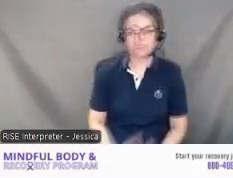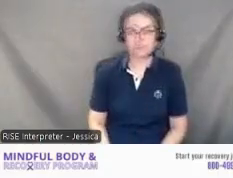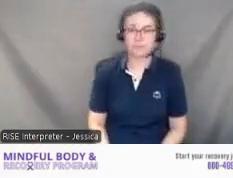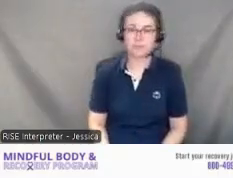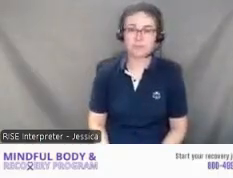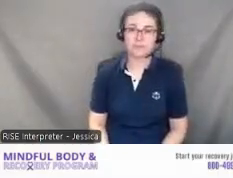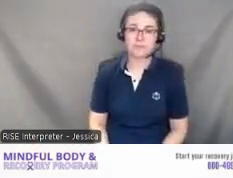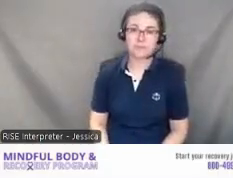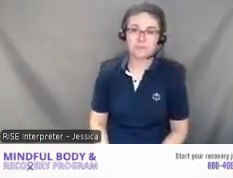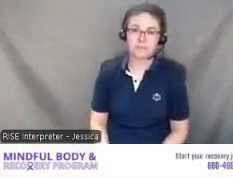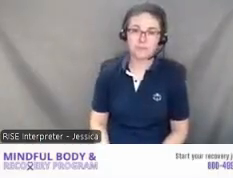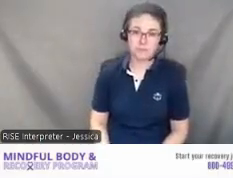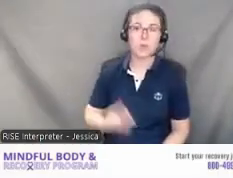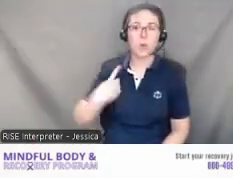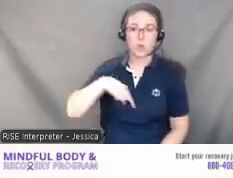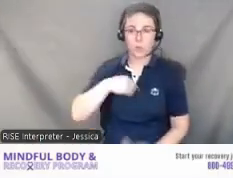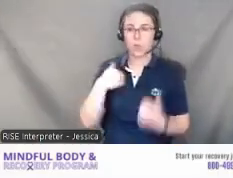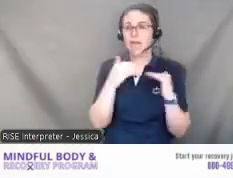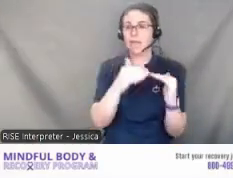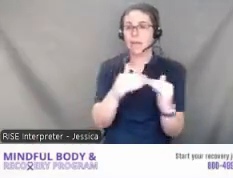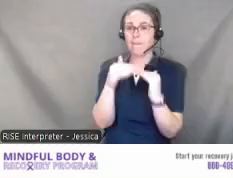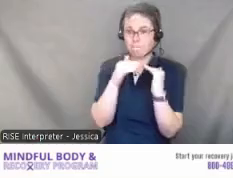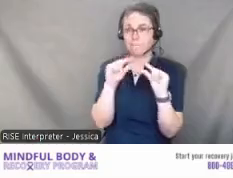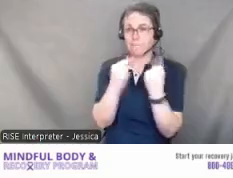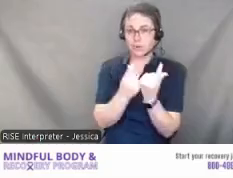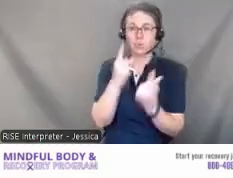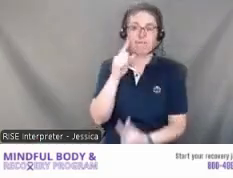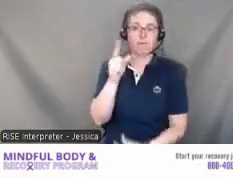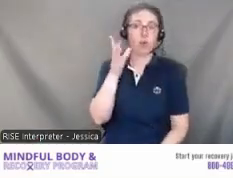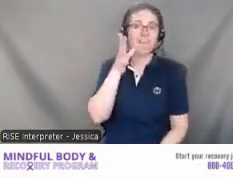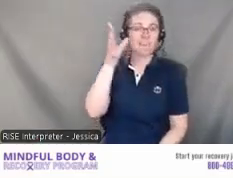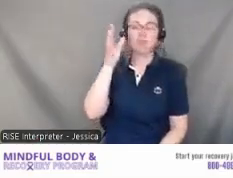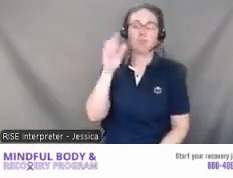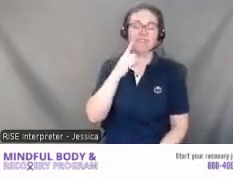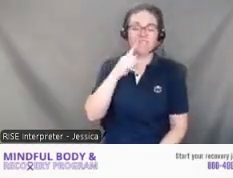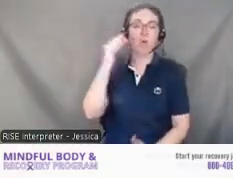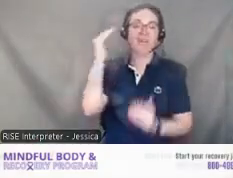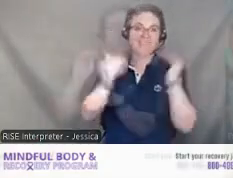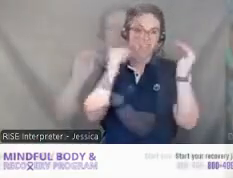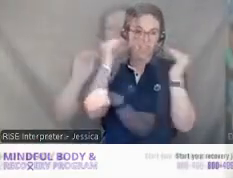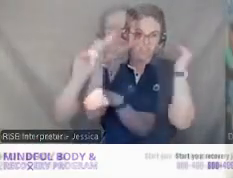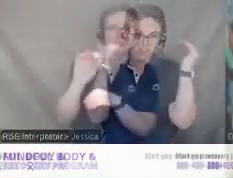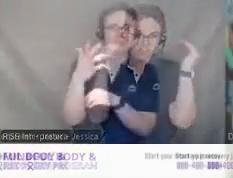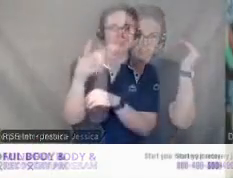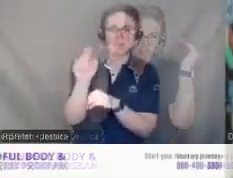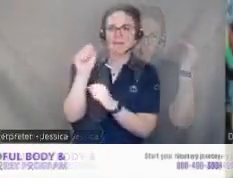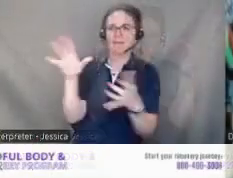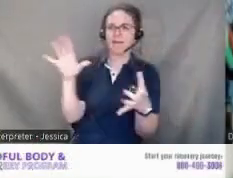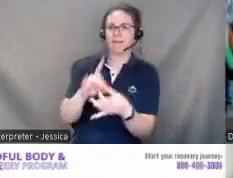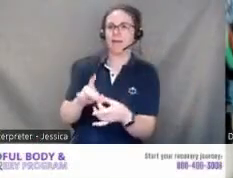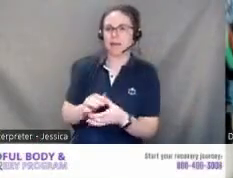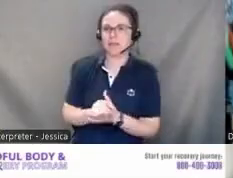NAMI has a peer group that is for adults. It's online. We also have some in person.